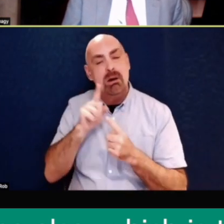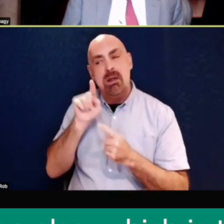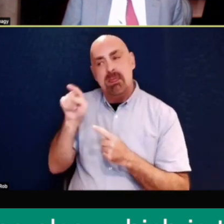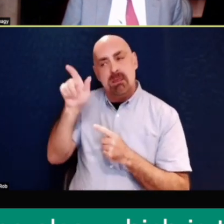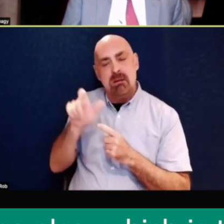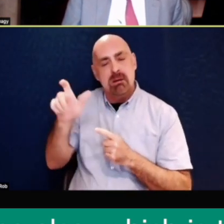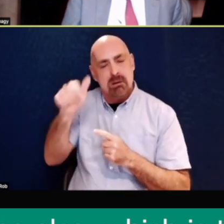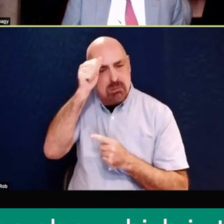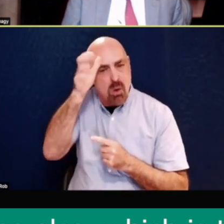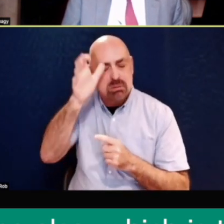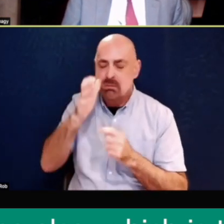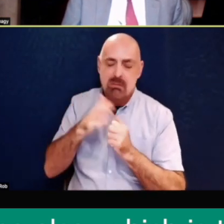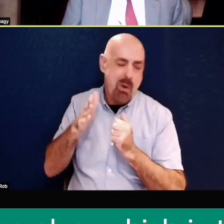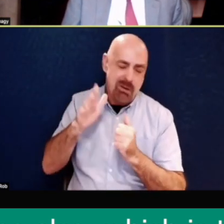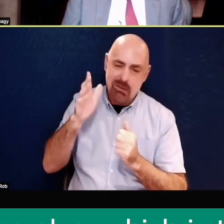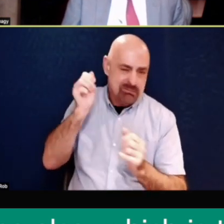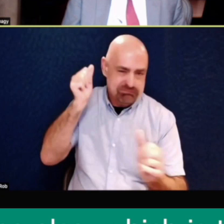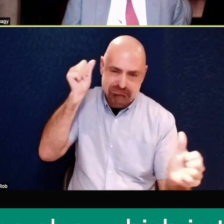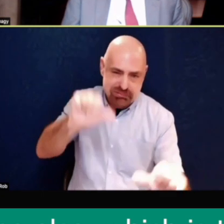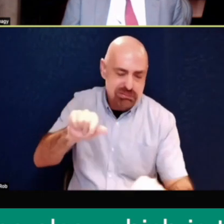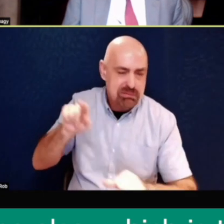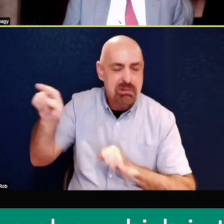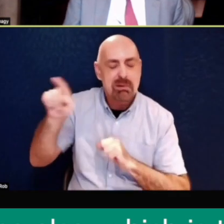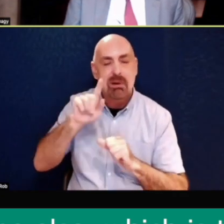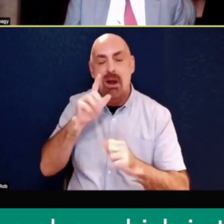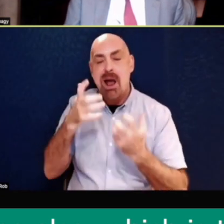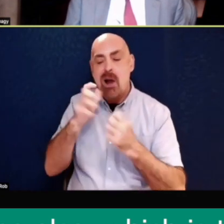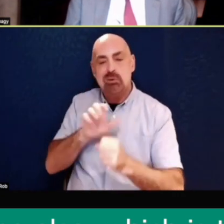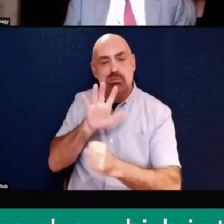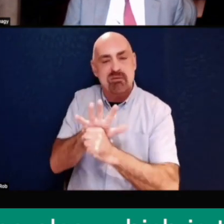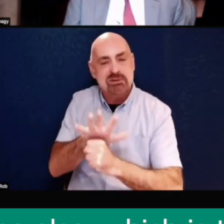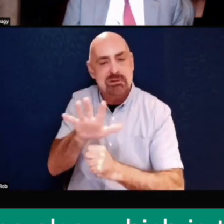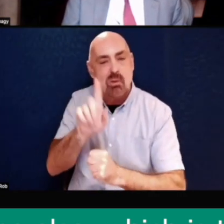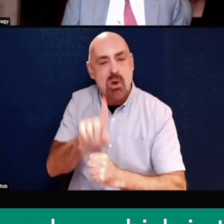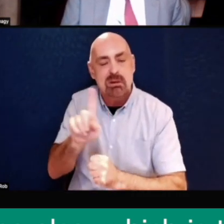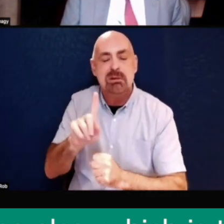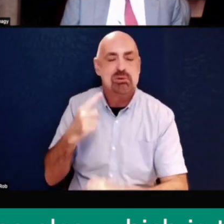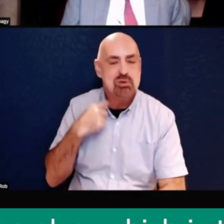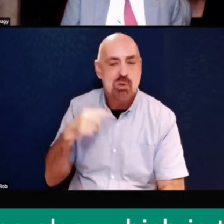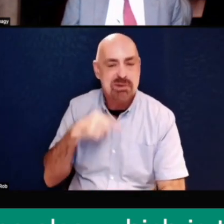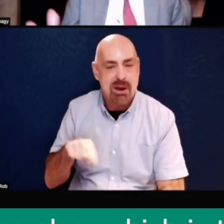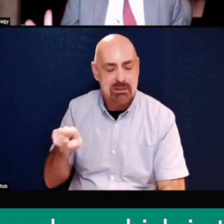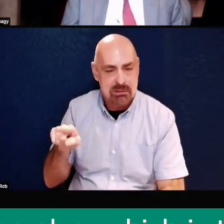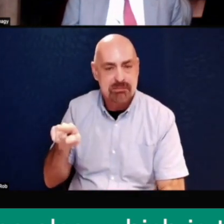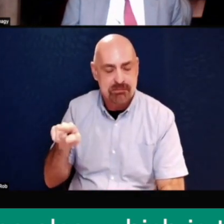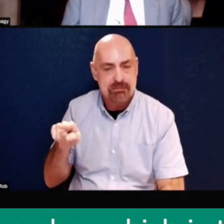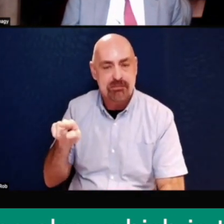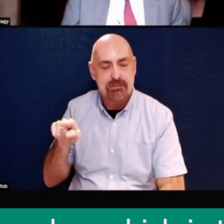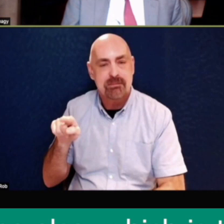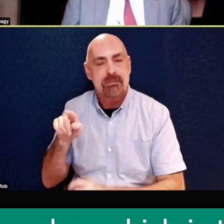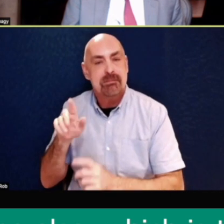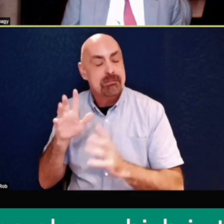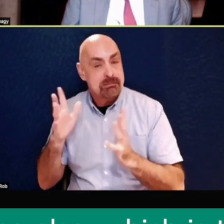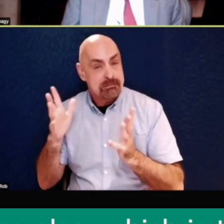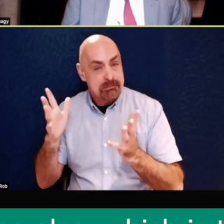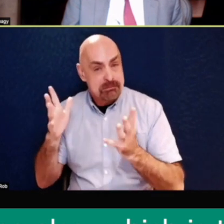knows more about than anyone else, which is the prevention of suicide, maybe at a different end